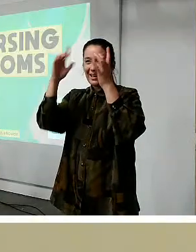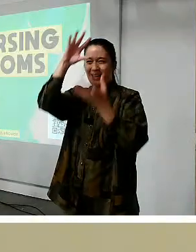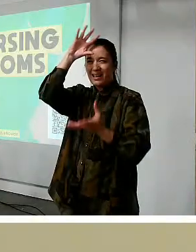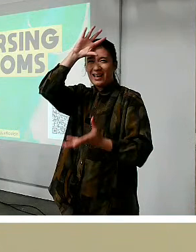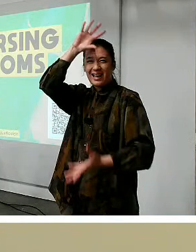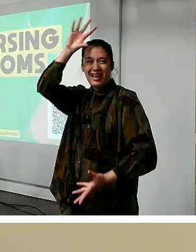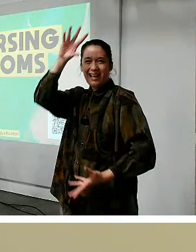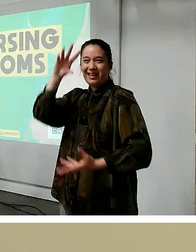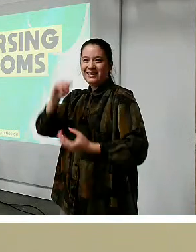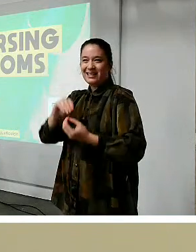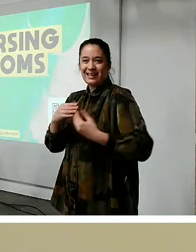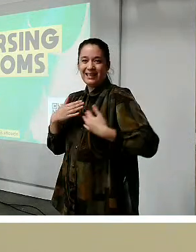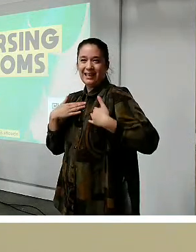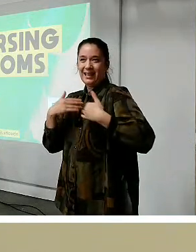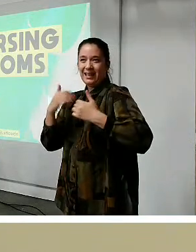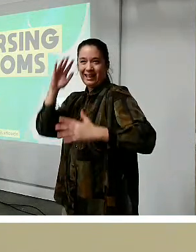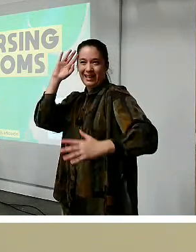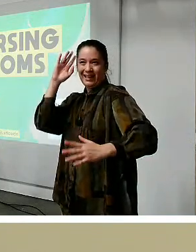like,